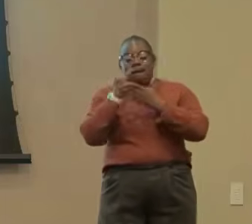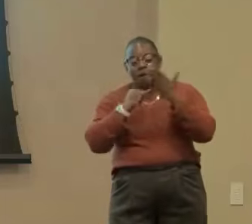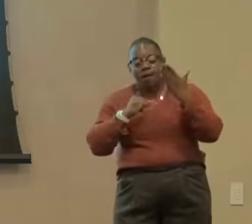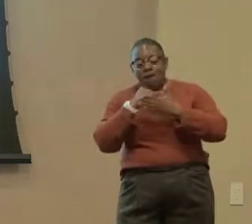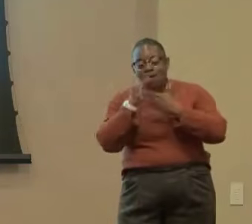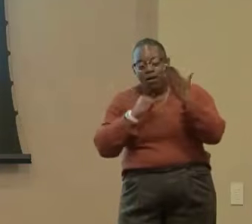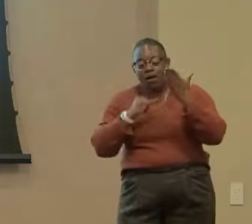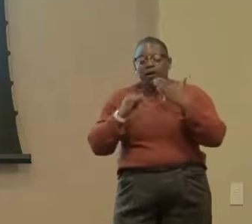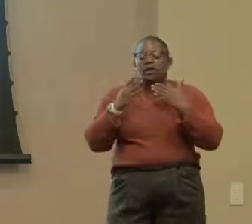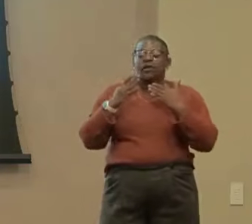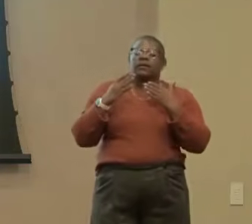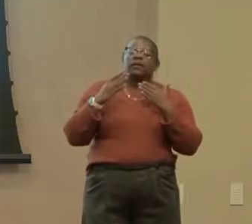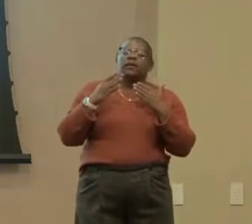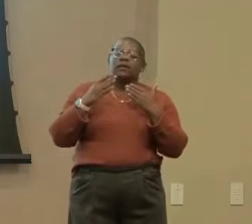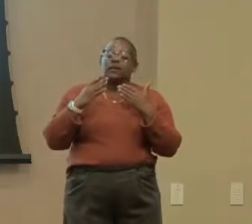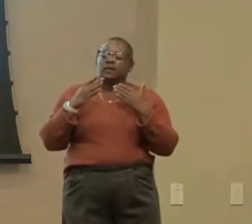to also